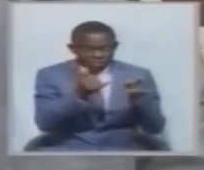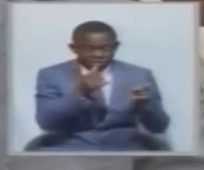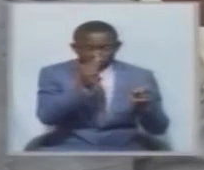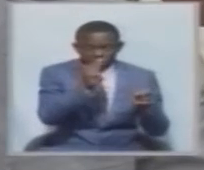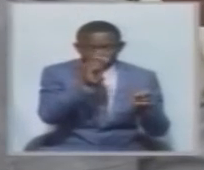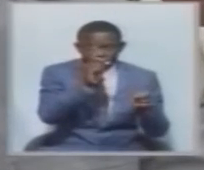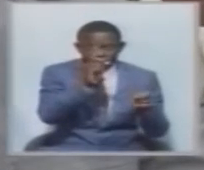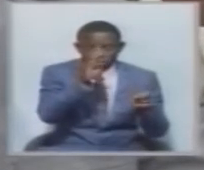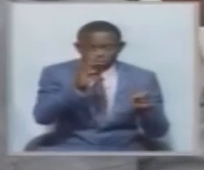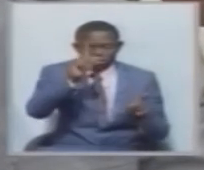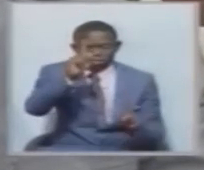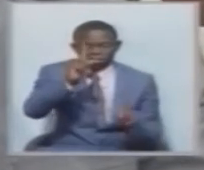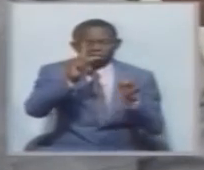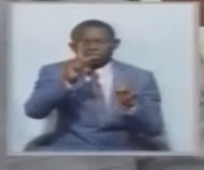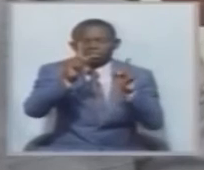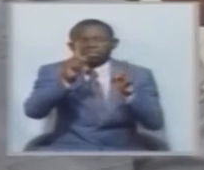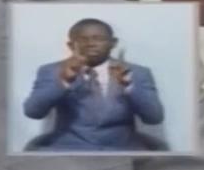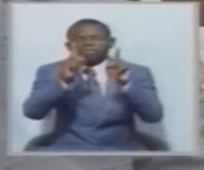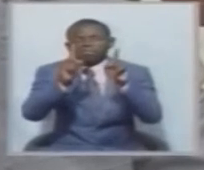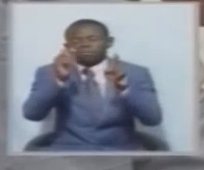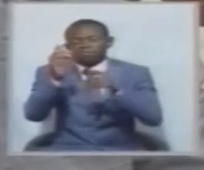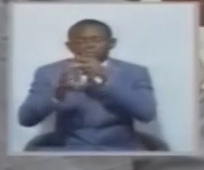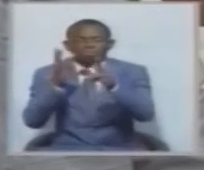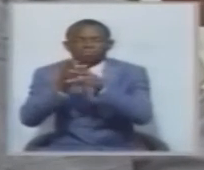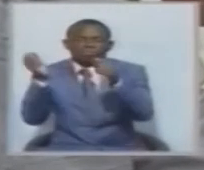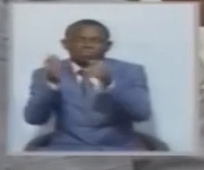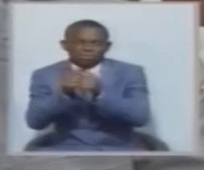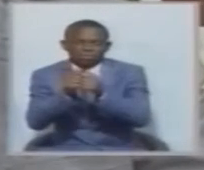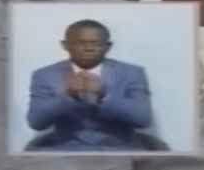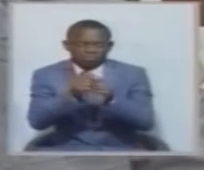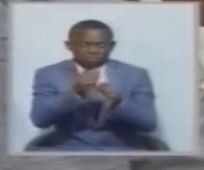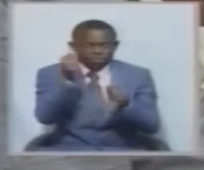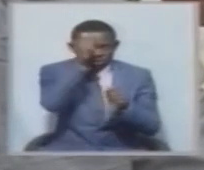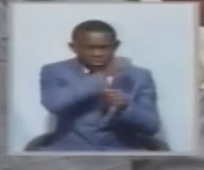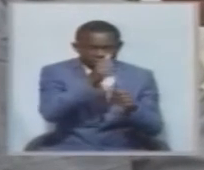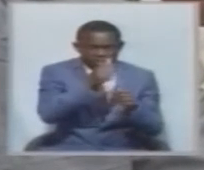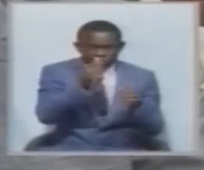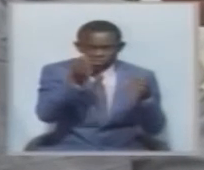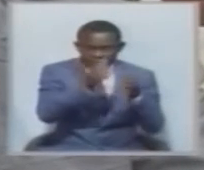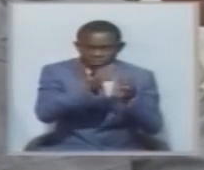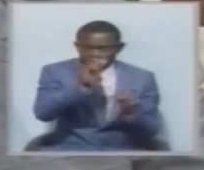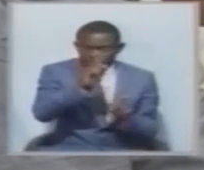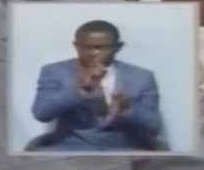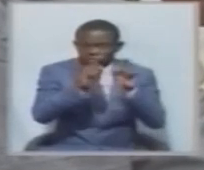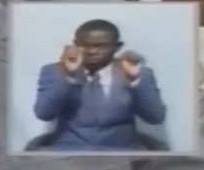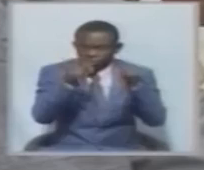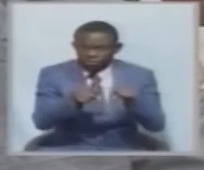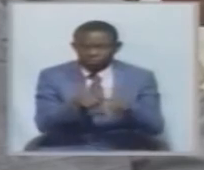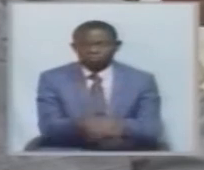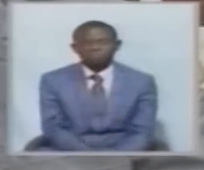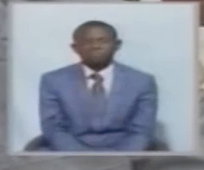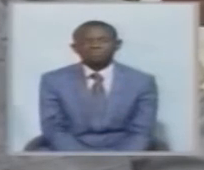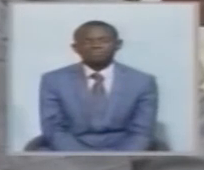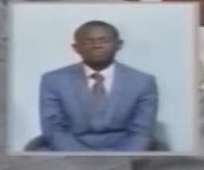Well, the World Bank will take a lead, Grevazio, because it has more membership. Now, if you look at the situation of Africa Development